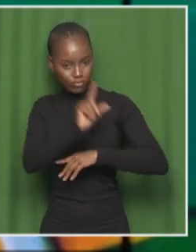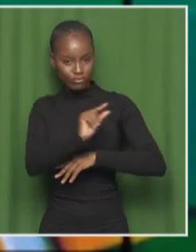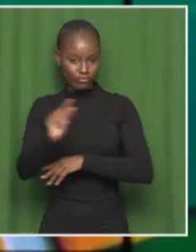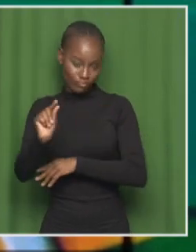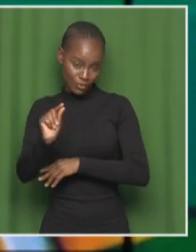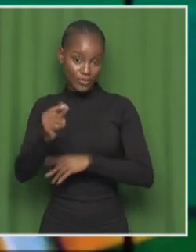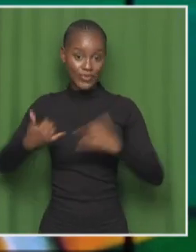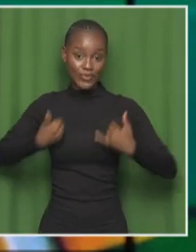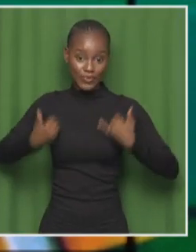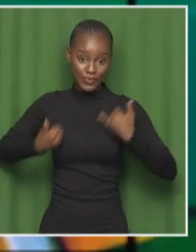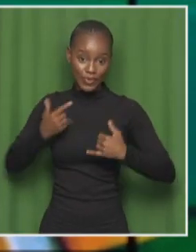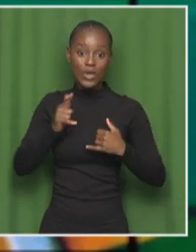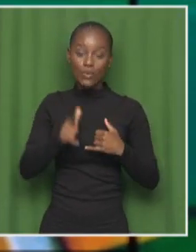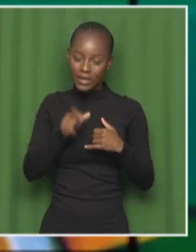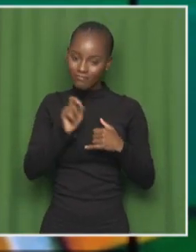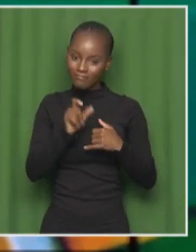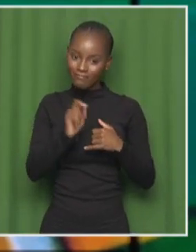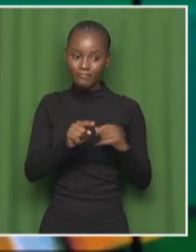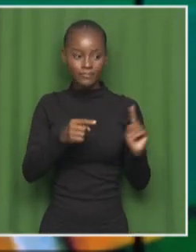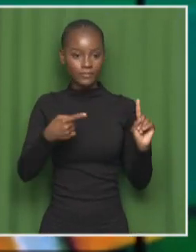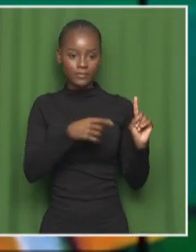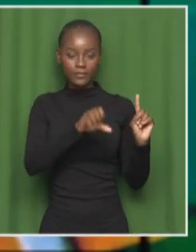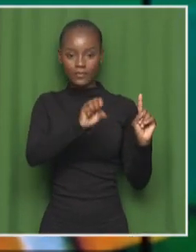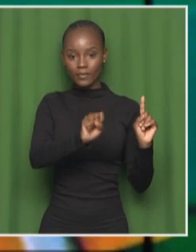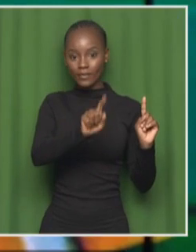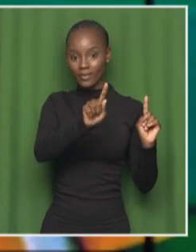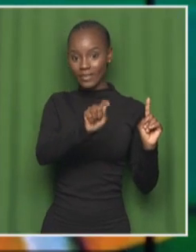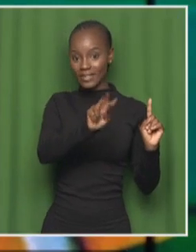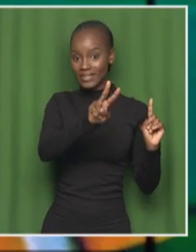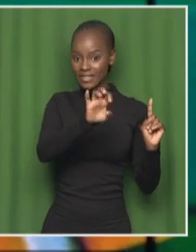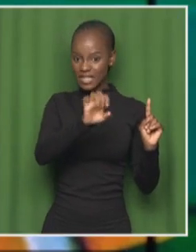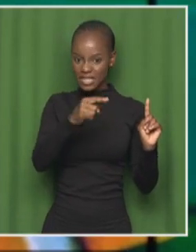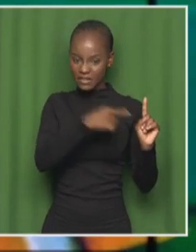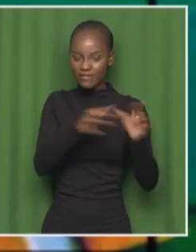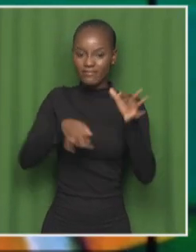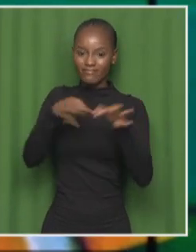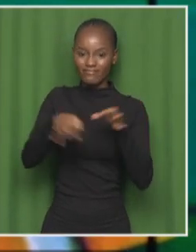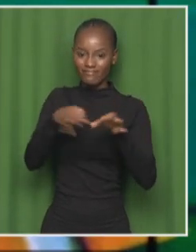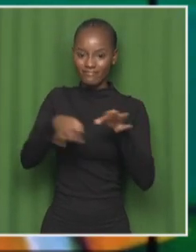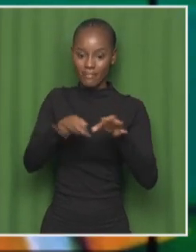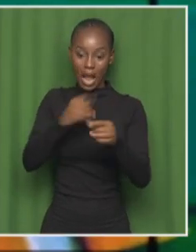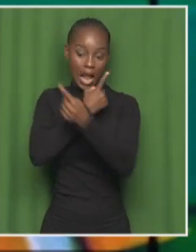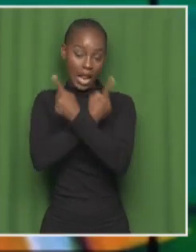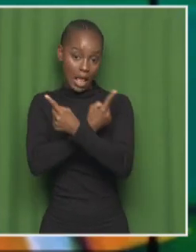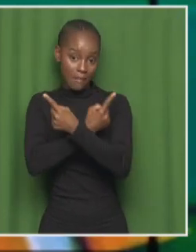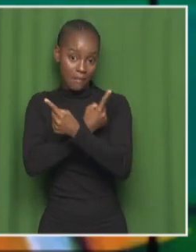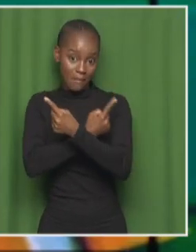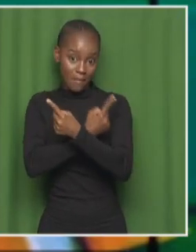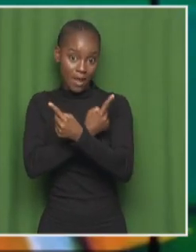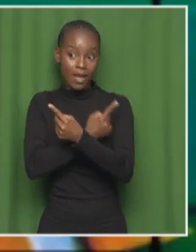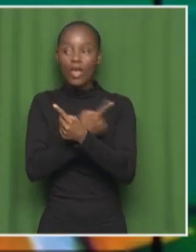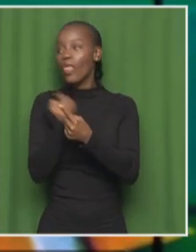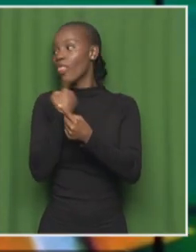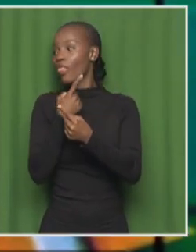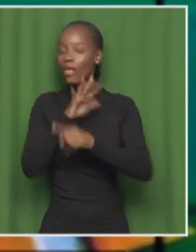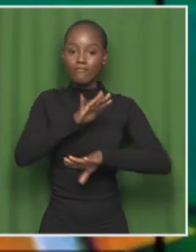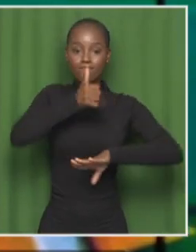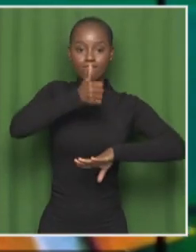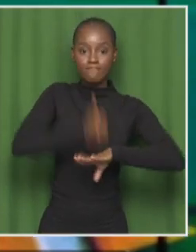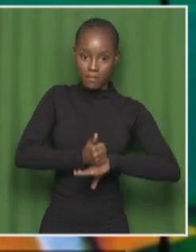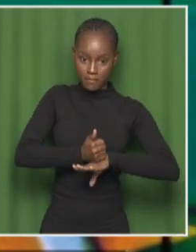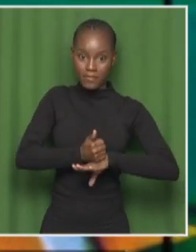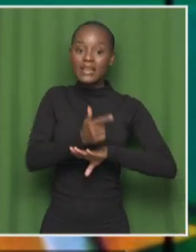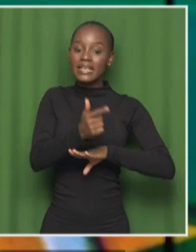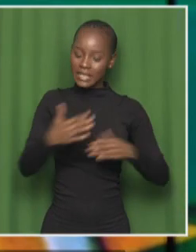like Steve is going to talk about our project, the Vest Scrabble Club, which we just set up, is starting this week for